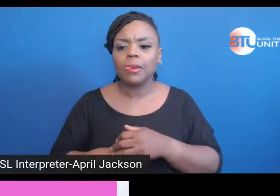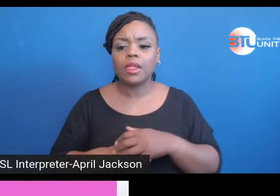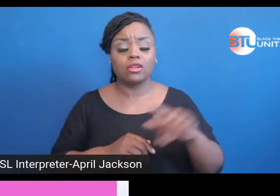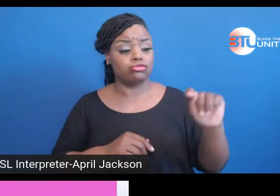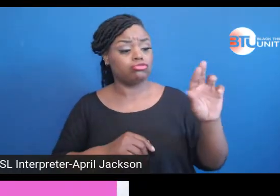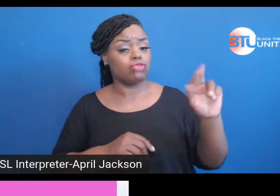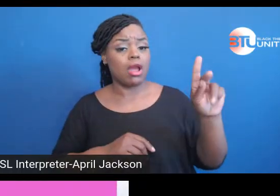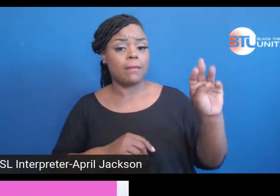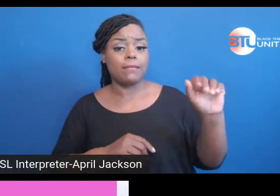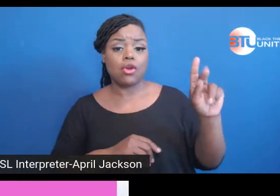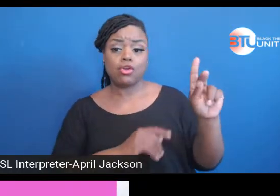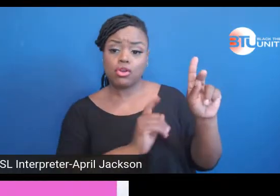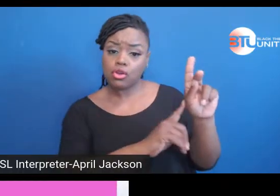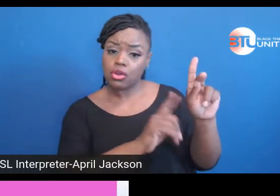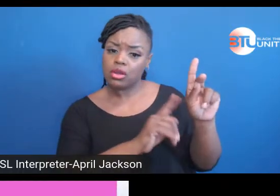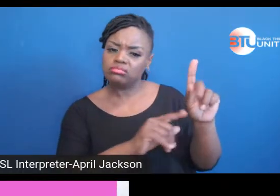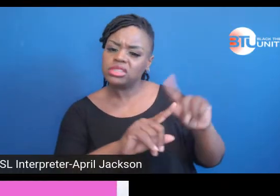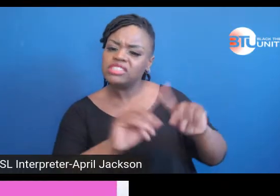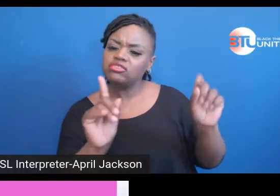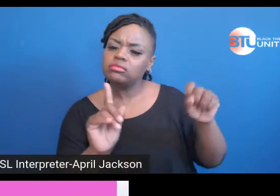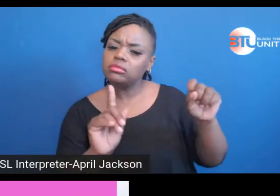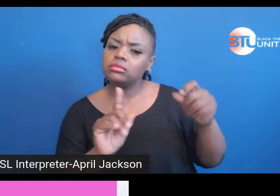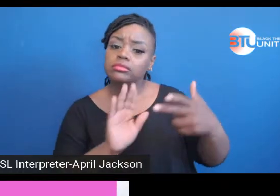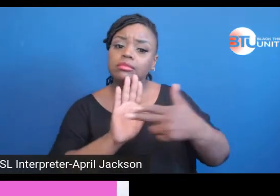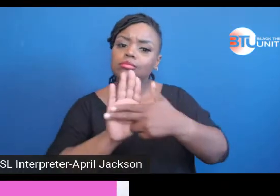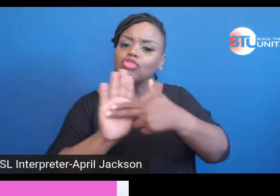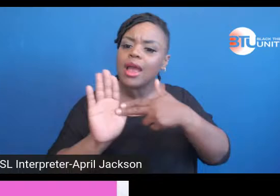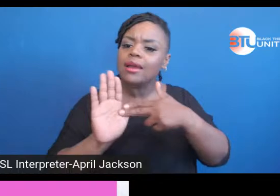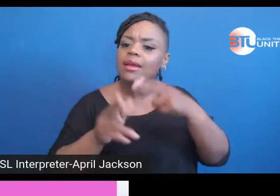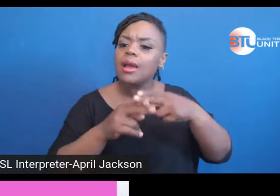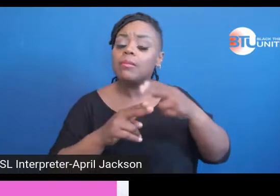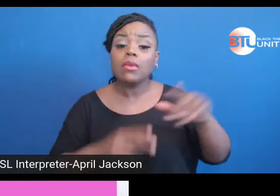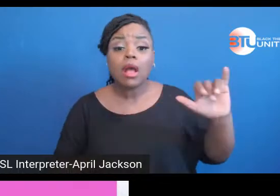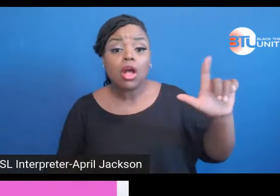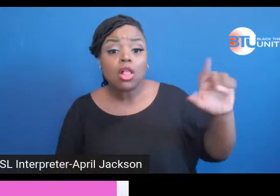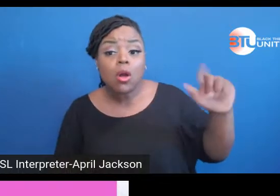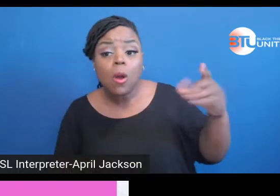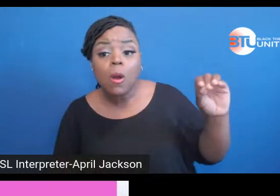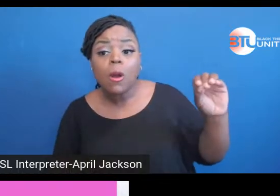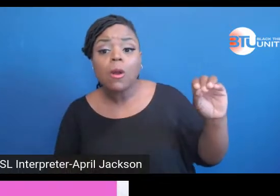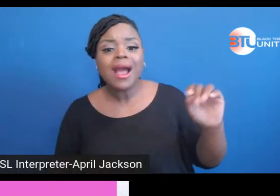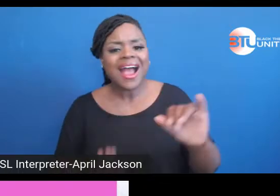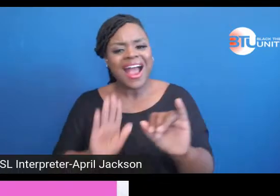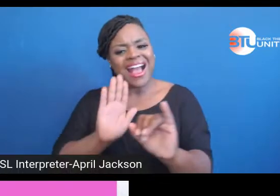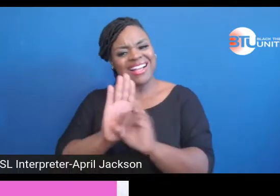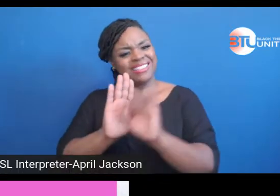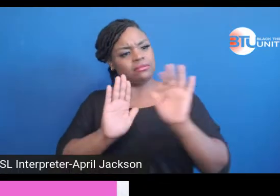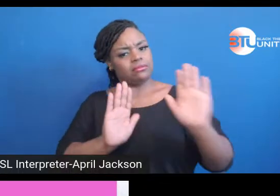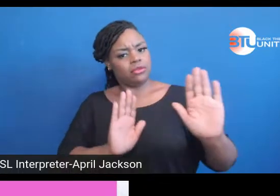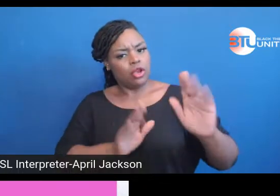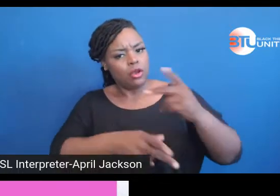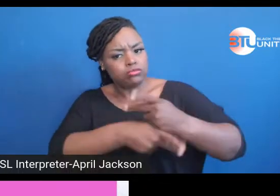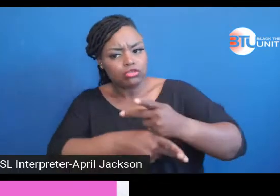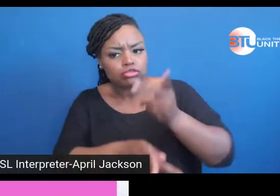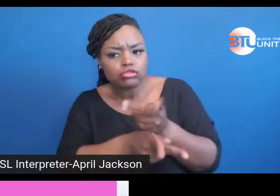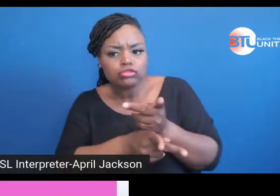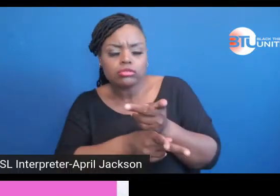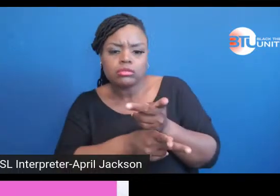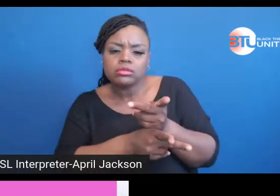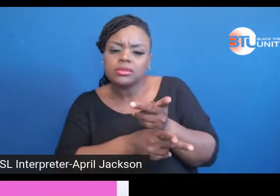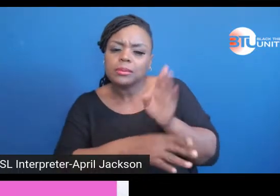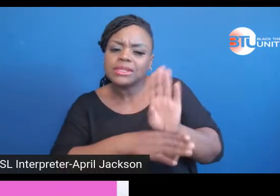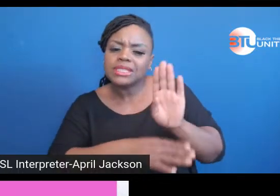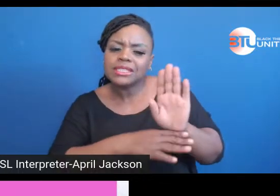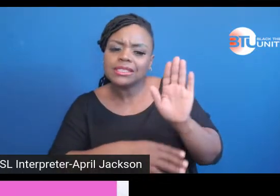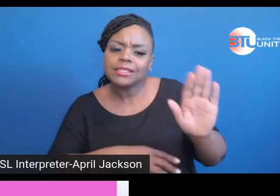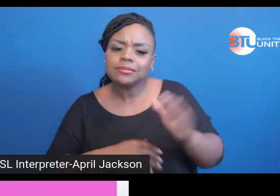names and logos, so things that identify products in commerce. So things like Spam or Tiffany Blue is